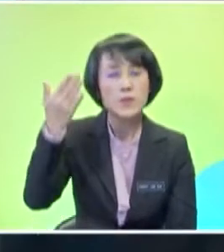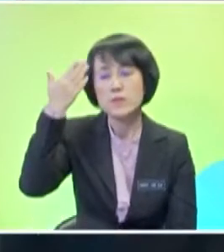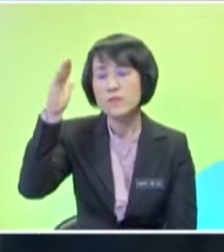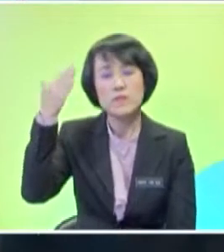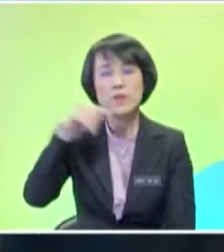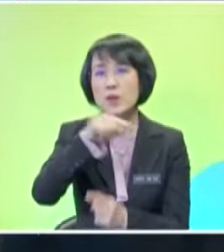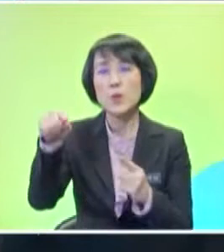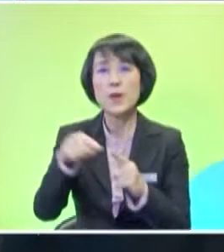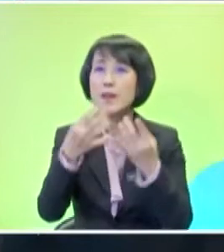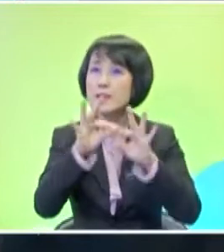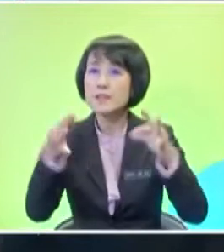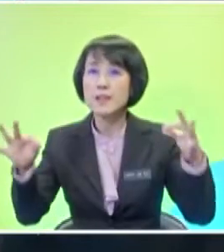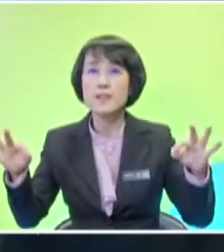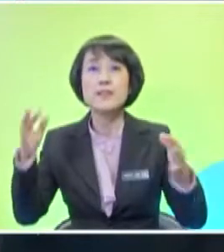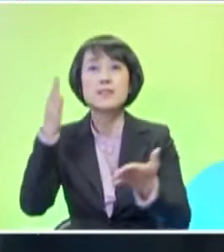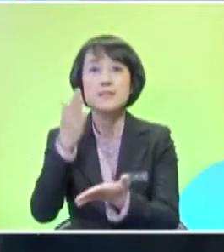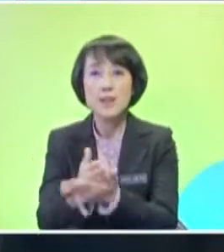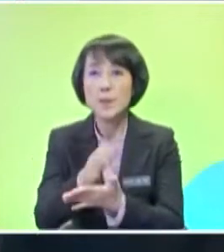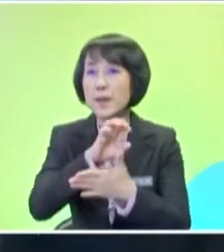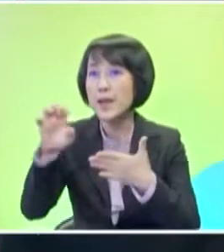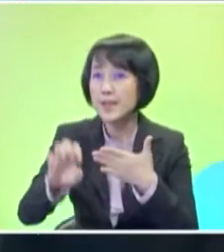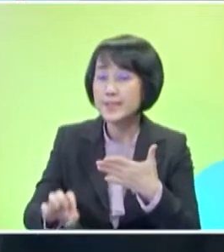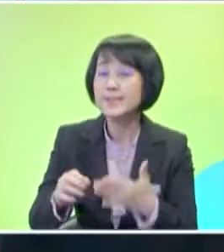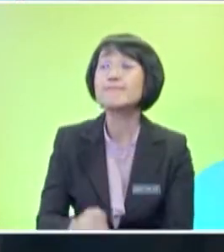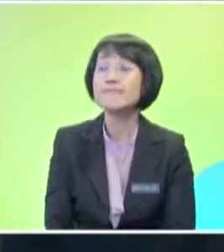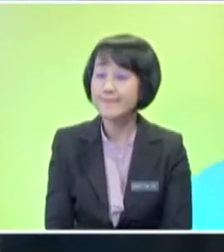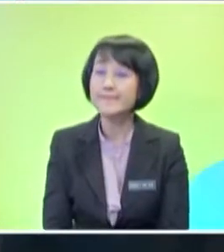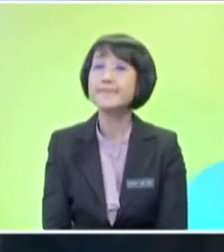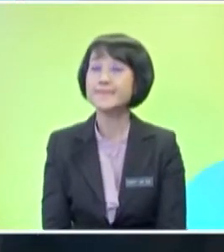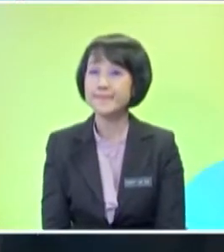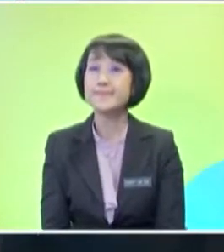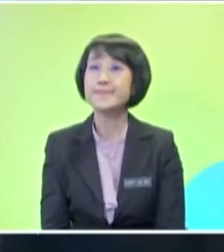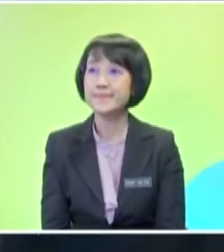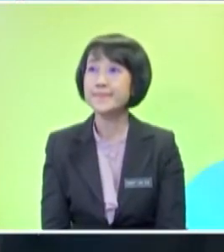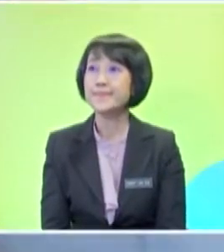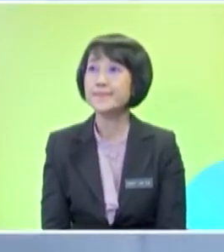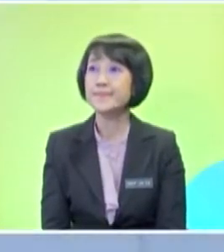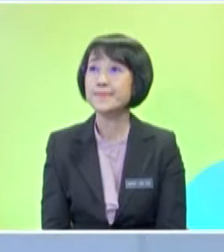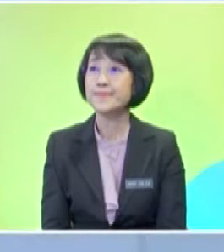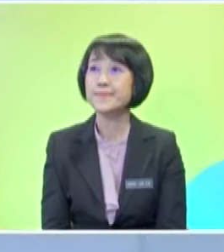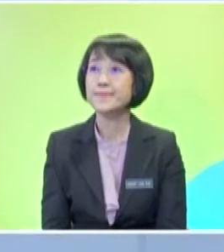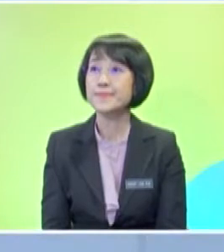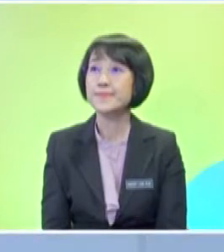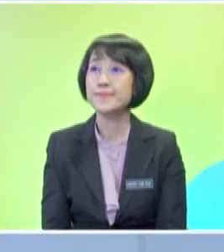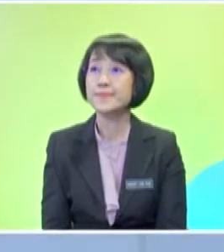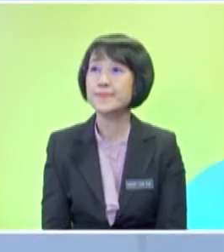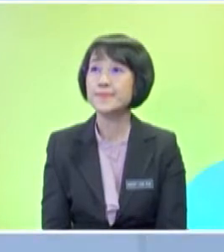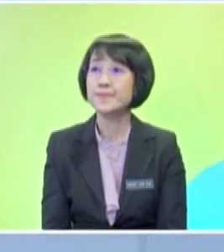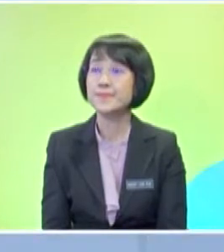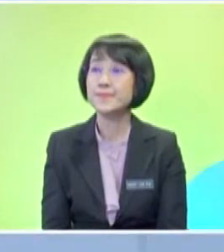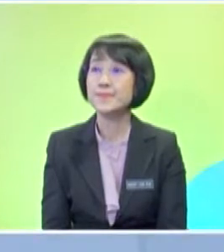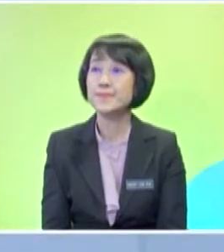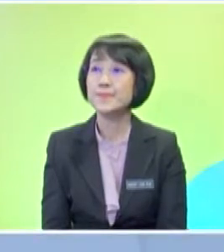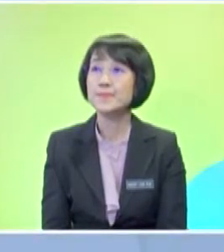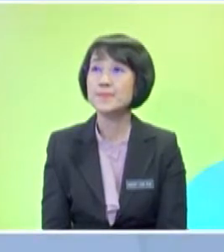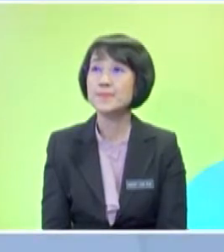sentence ends. Yes. Is it? Okay. Oh, okay. Okay. If you didn't put full stop here, you will read,